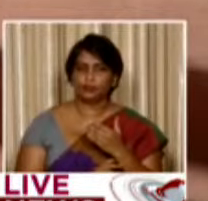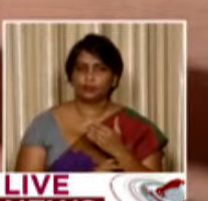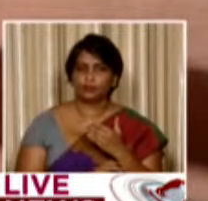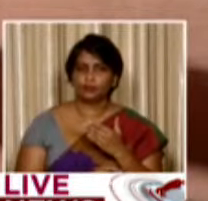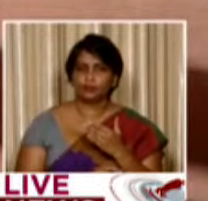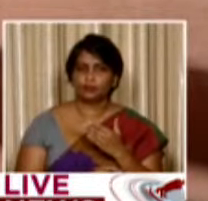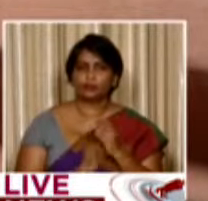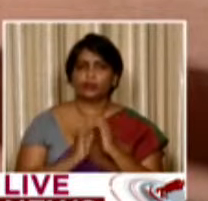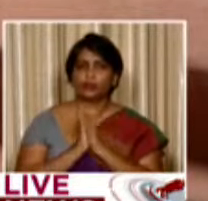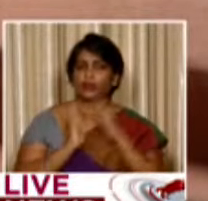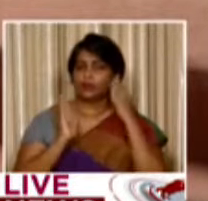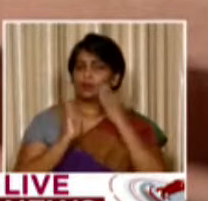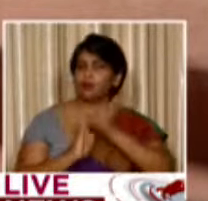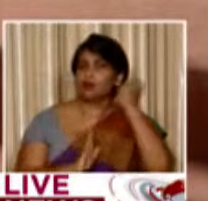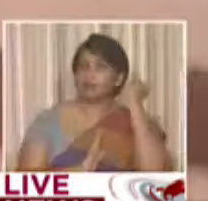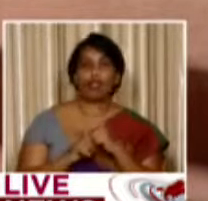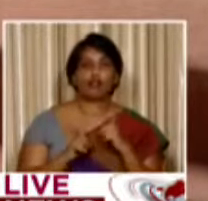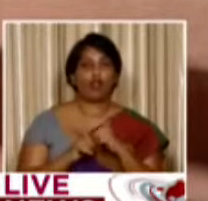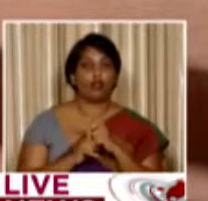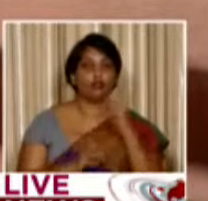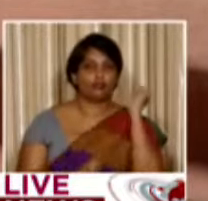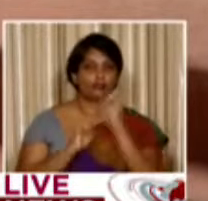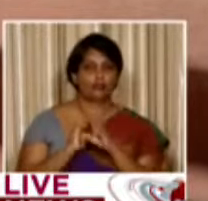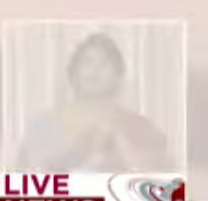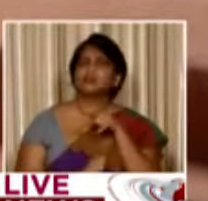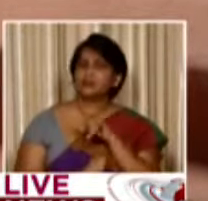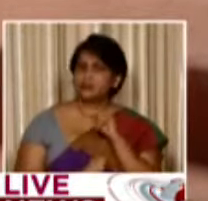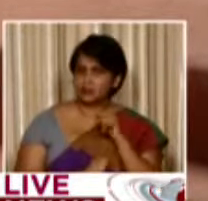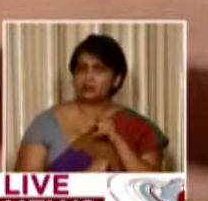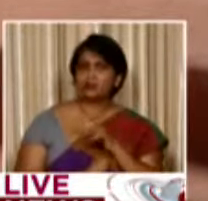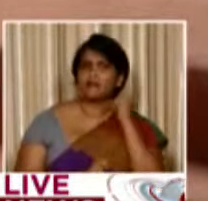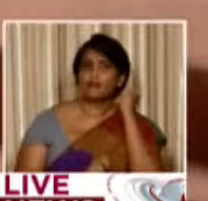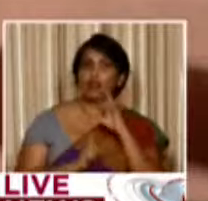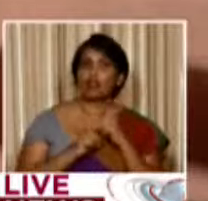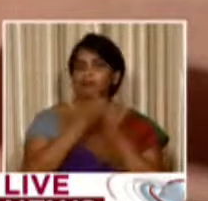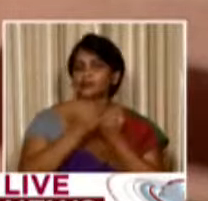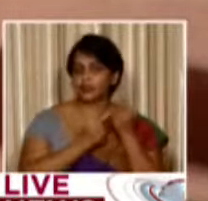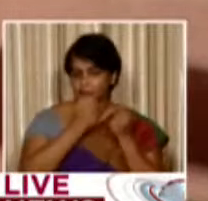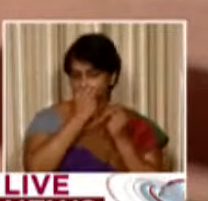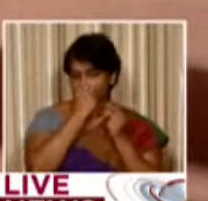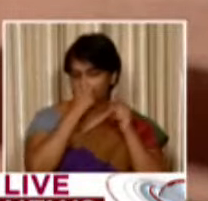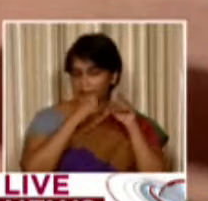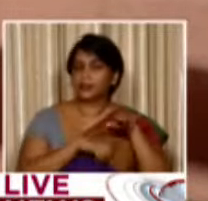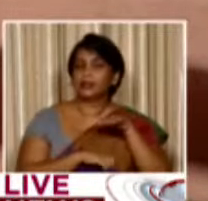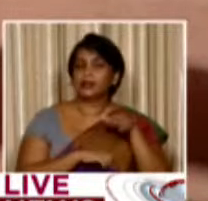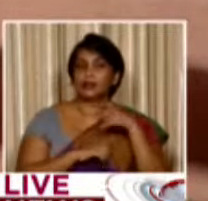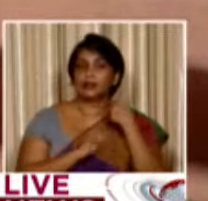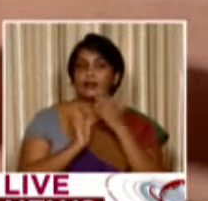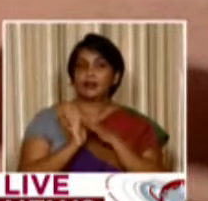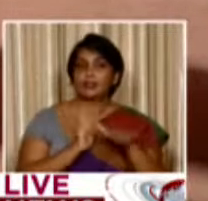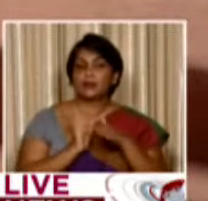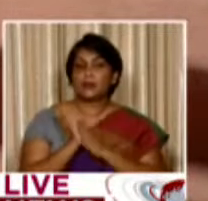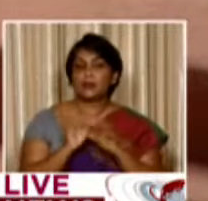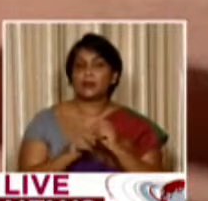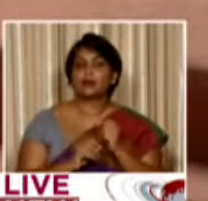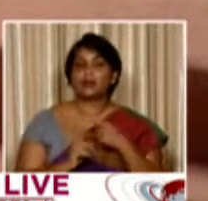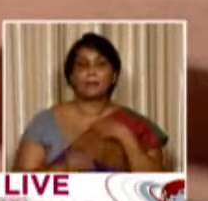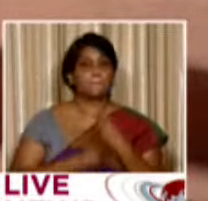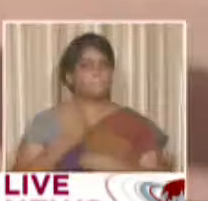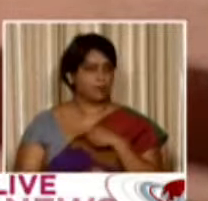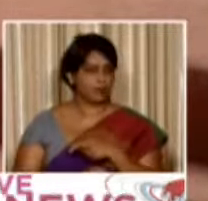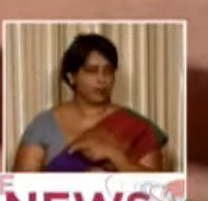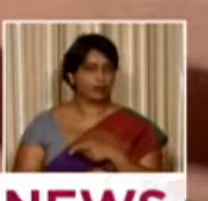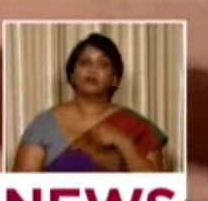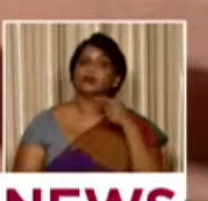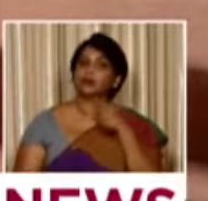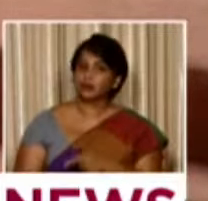The second reading of the online safety bill was also passed in Parliament this evening with a majority of 46 votes. A total of 108